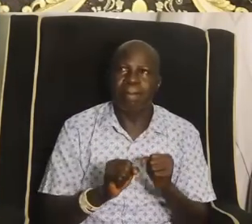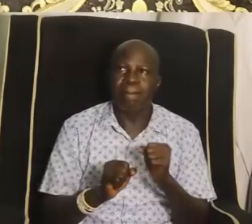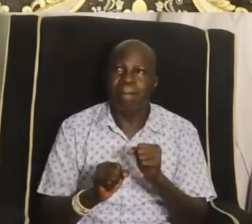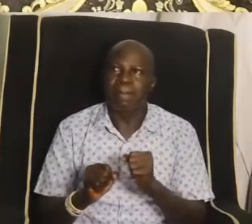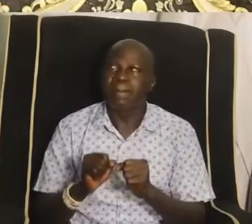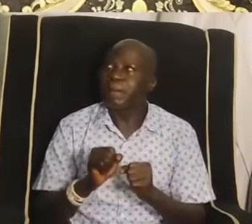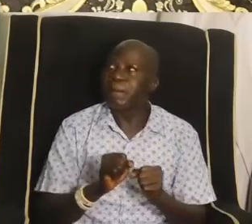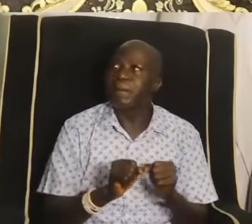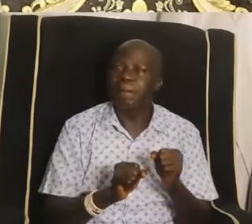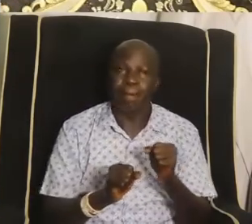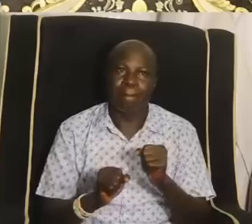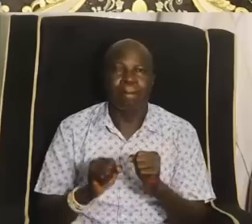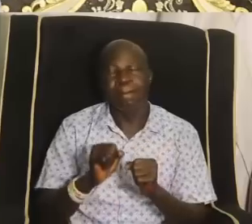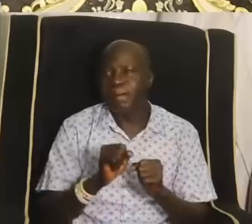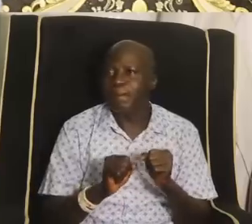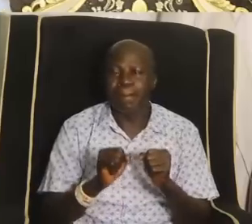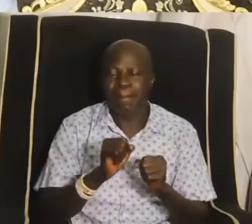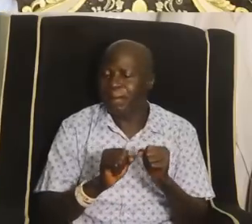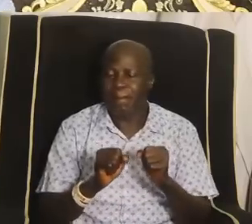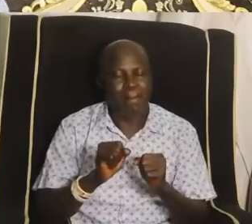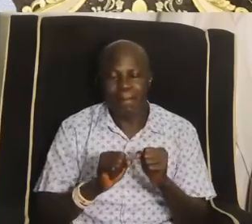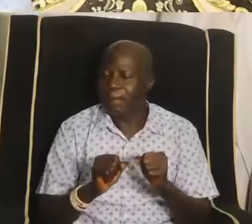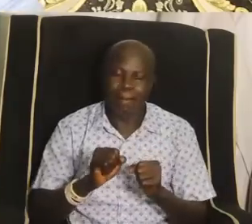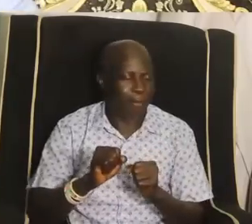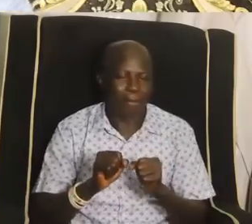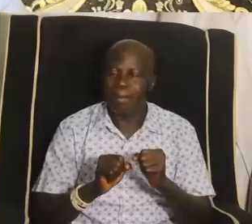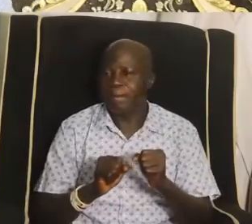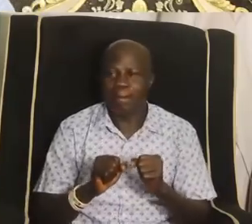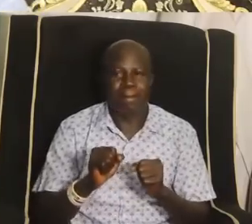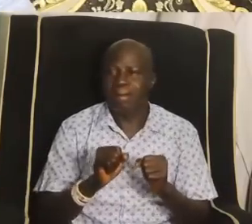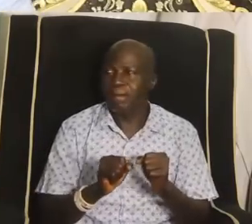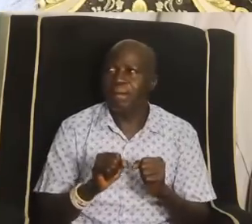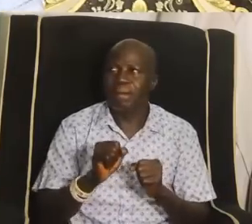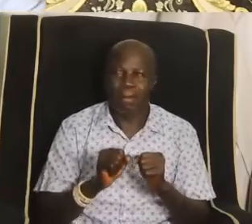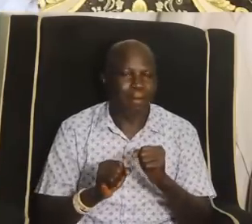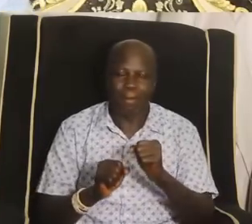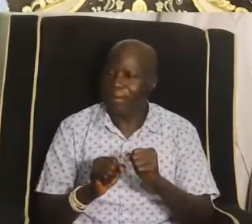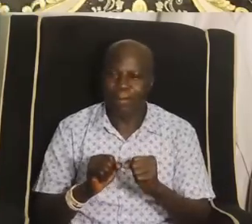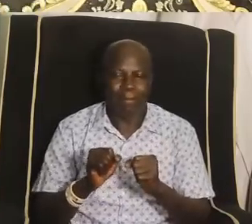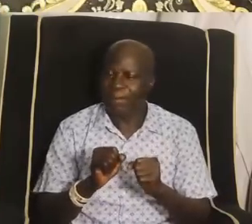Yeah.